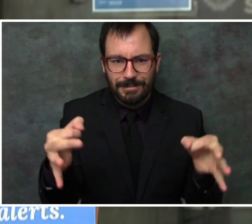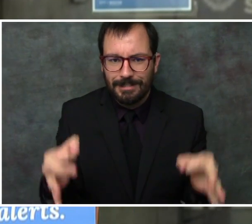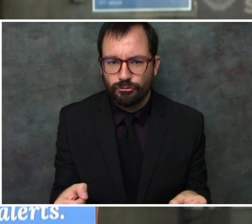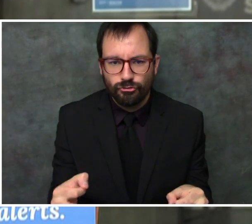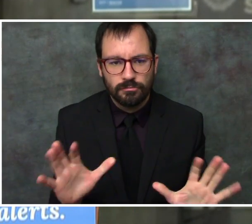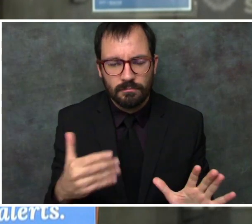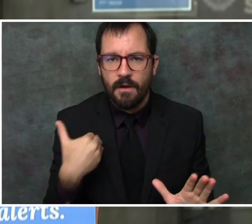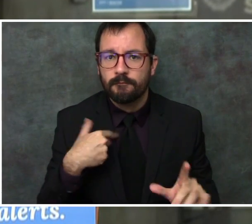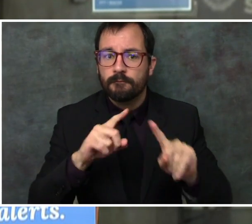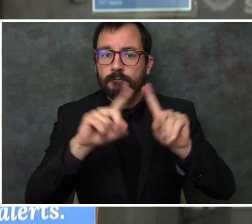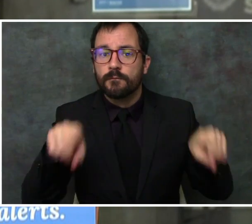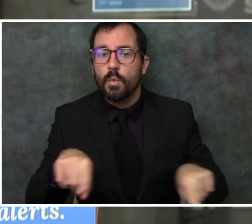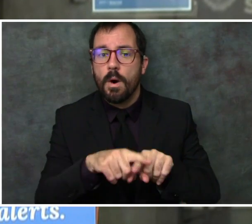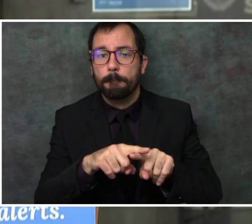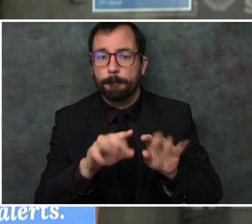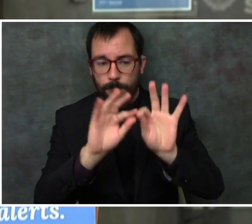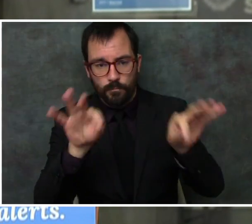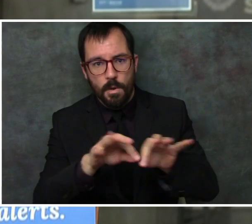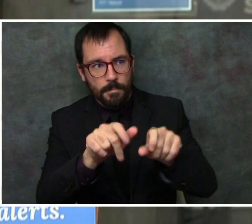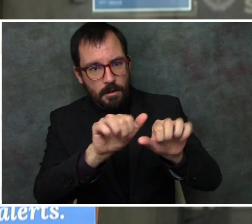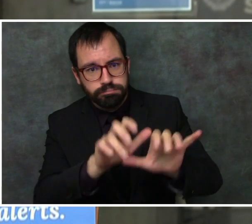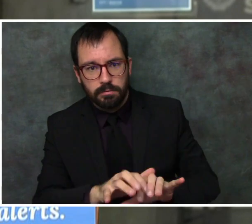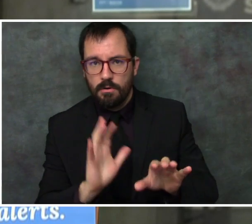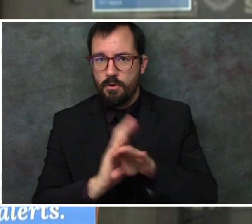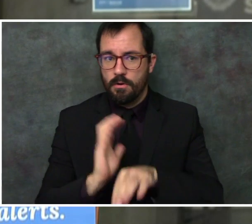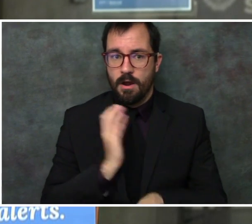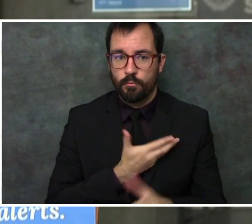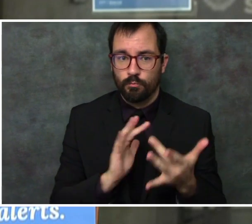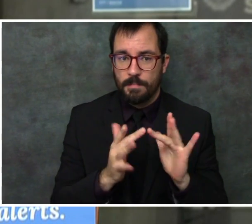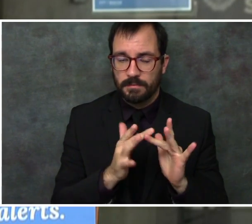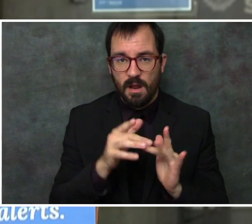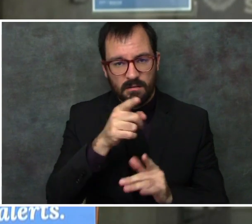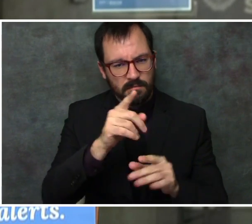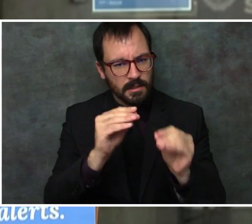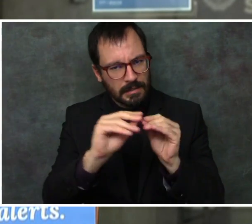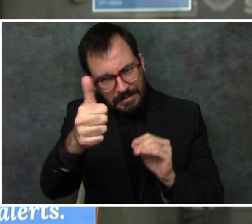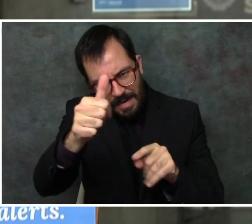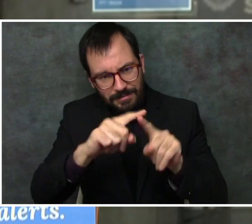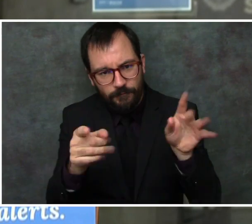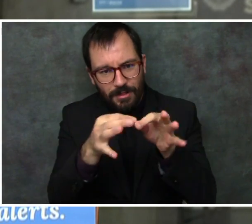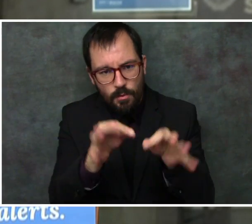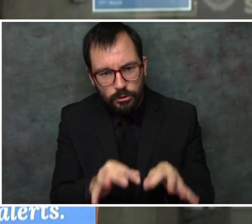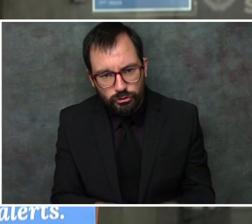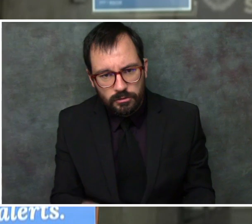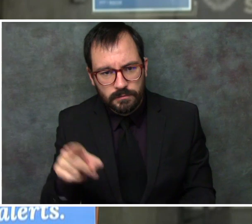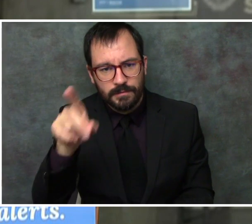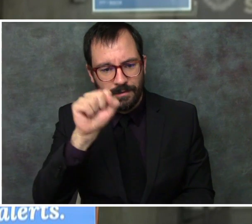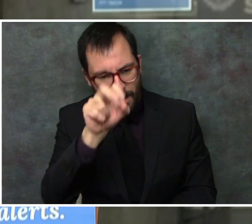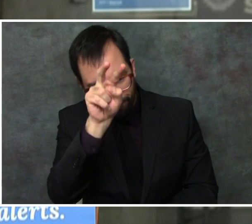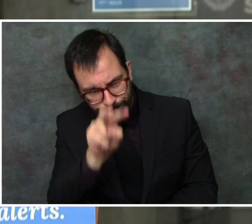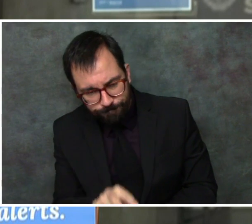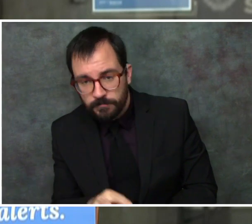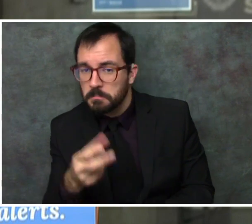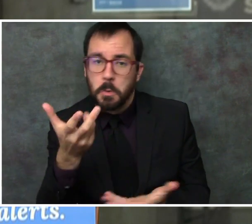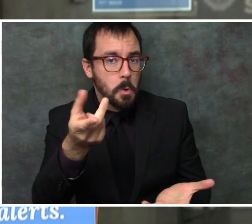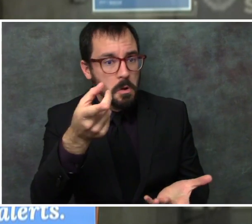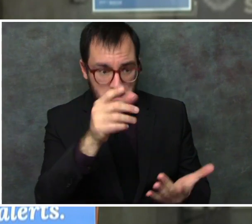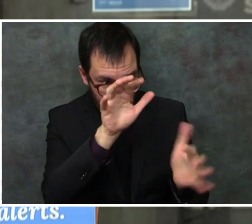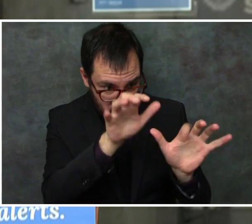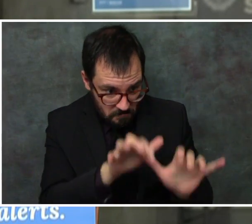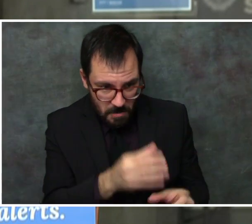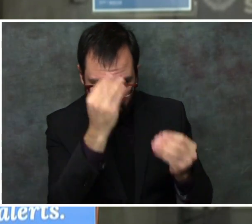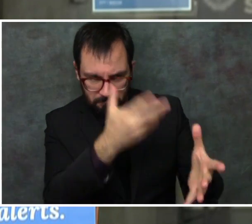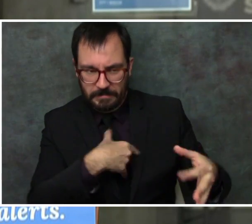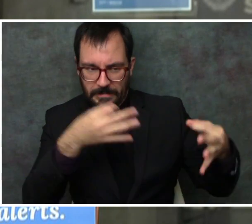also notify their teachers or their school leader. We are all watching carefully the public health metrics to determine if this